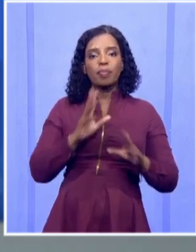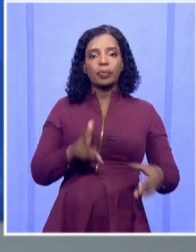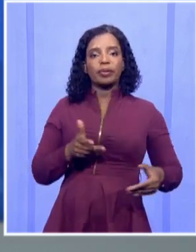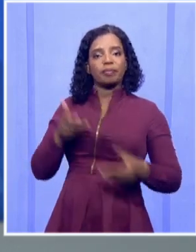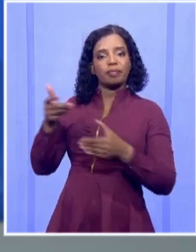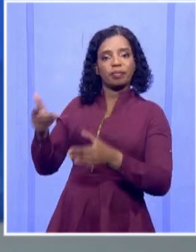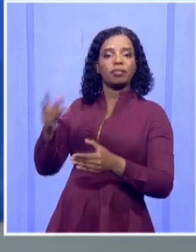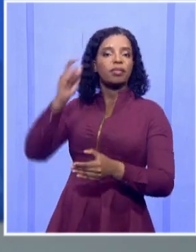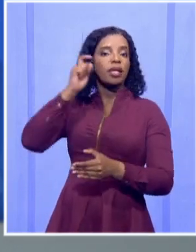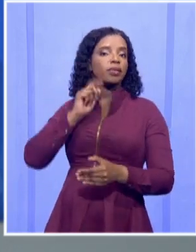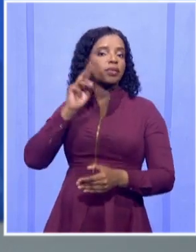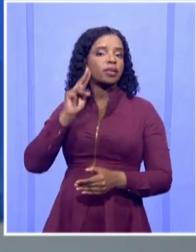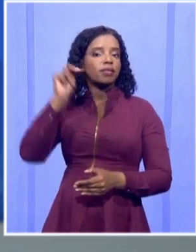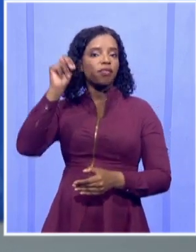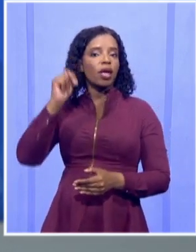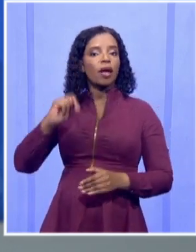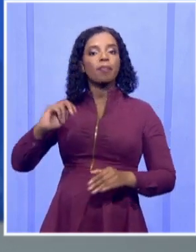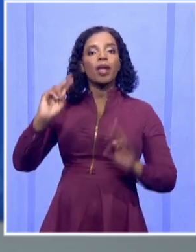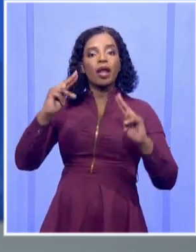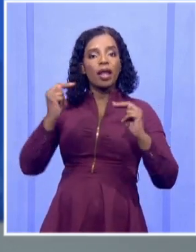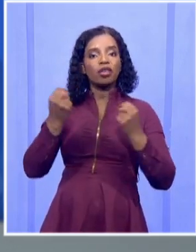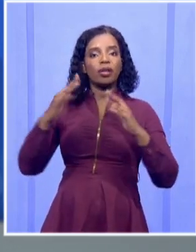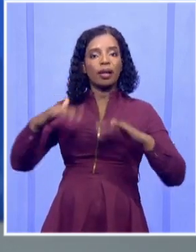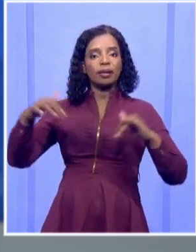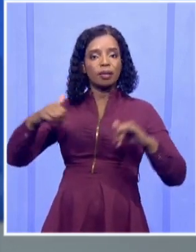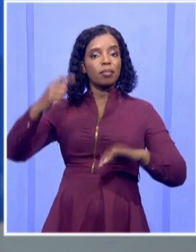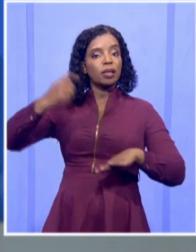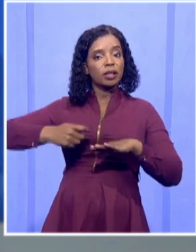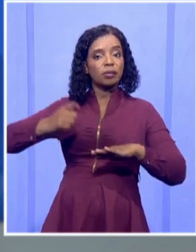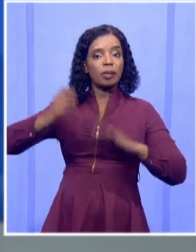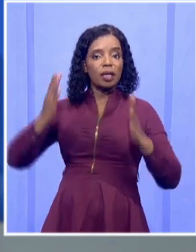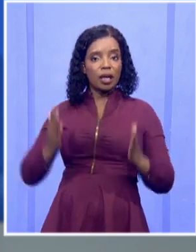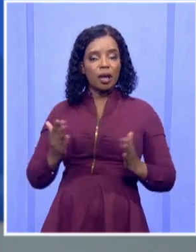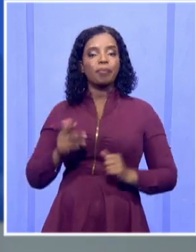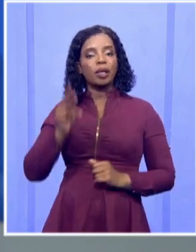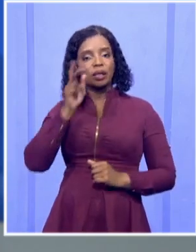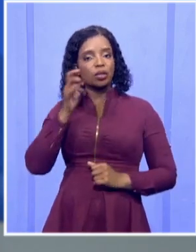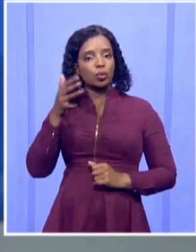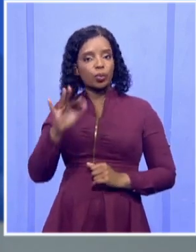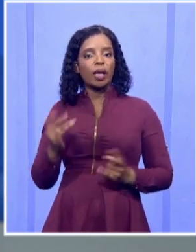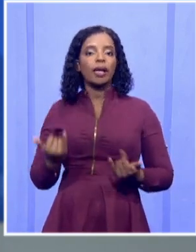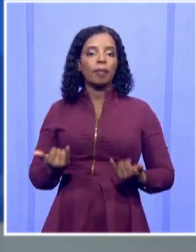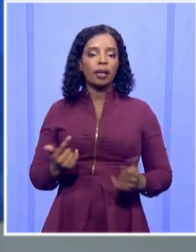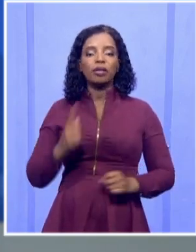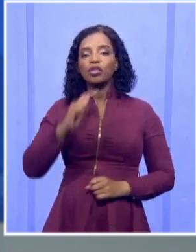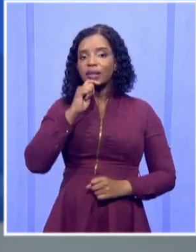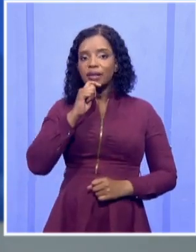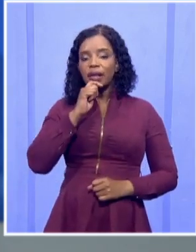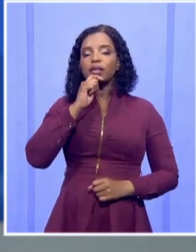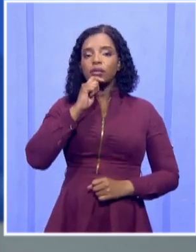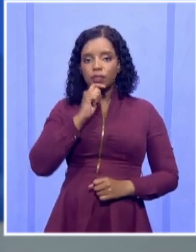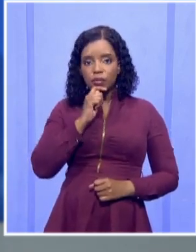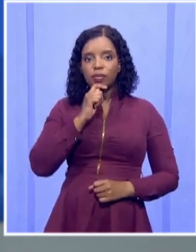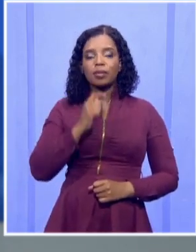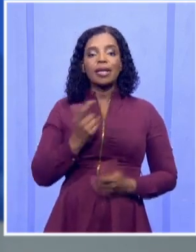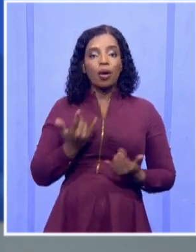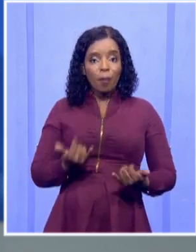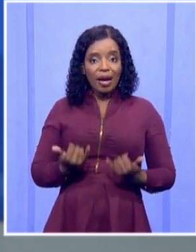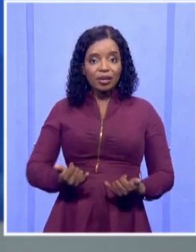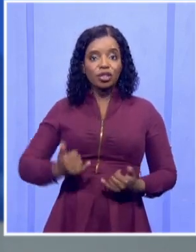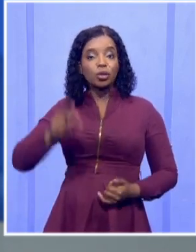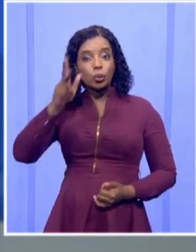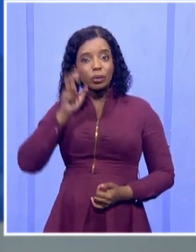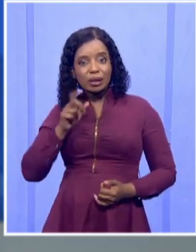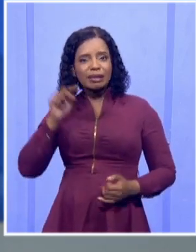have heard to this morning that as that report was handed over, that we aren't able at this point to hear what